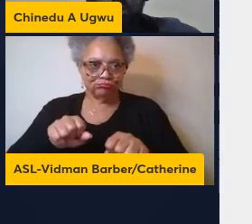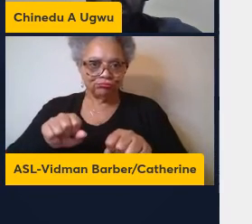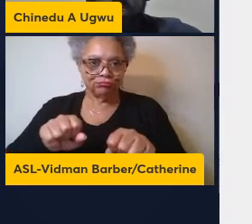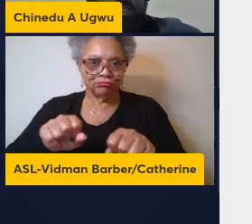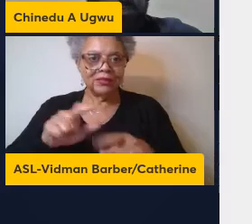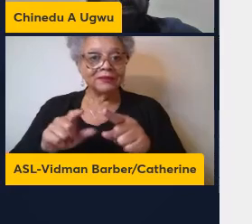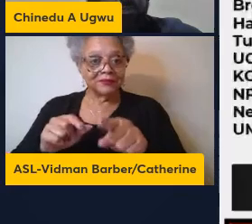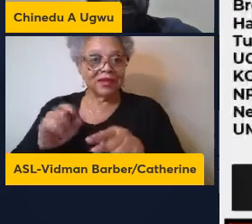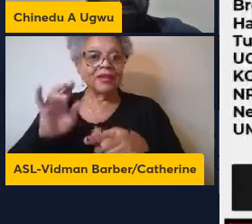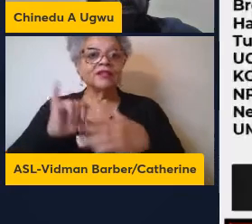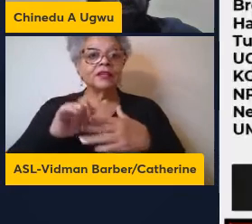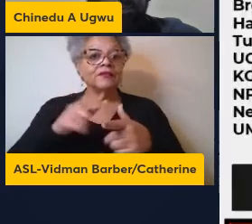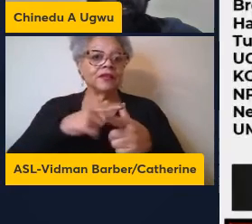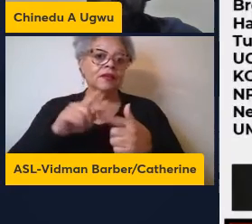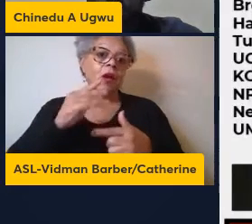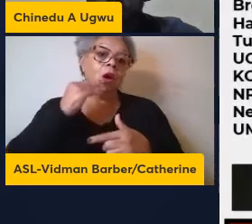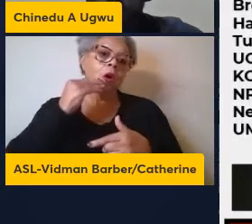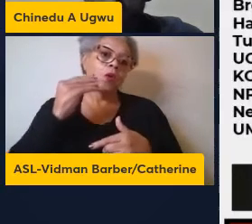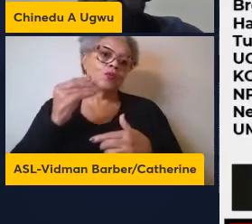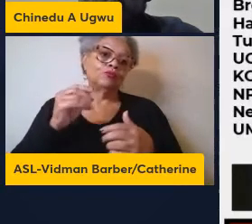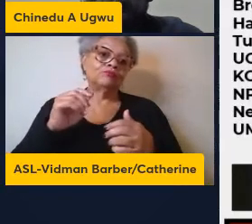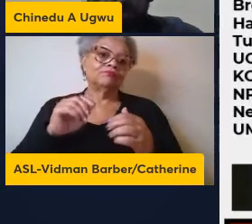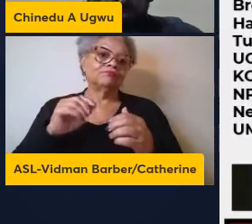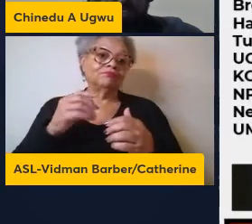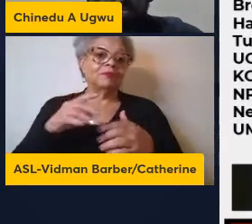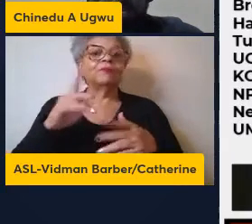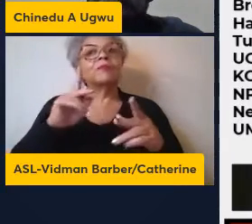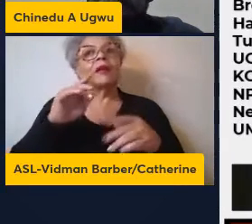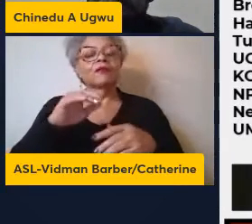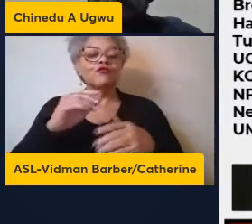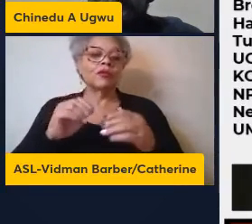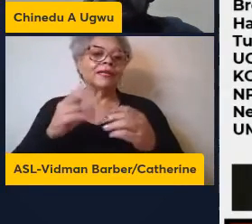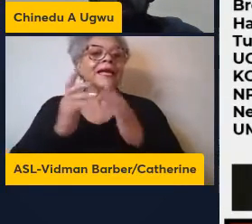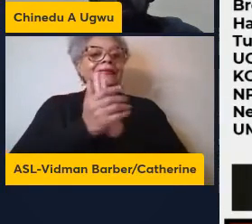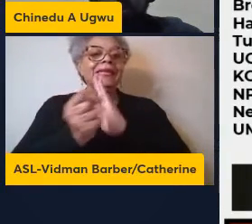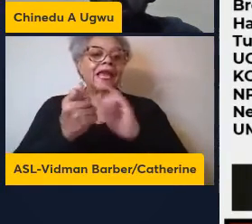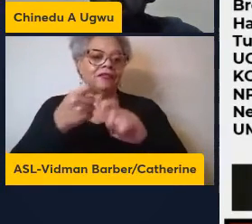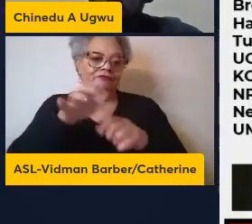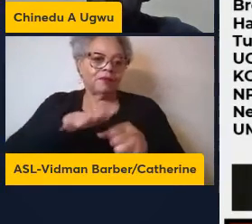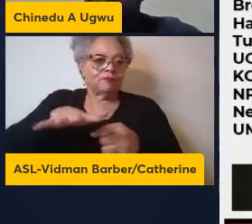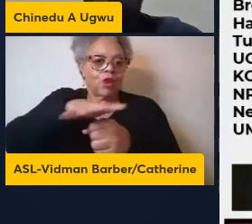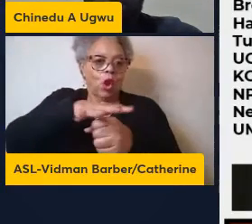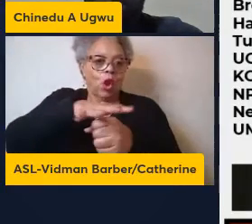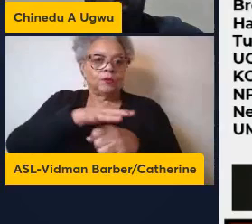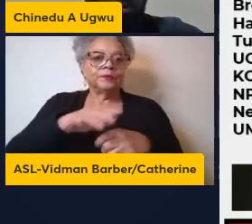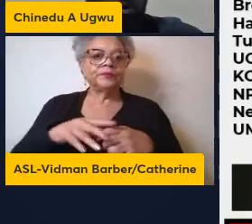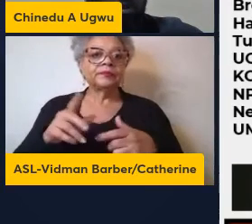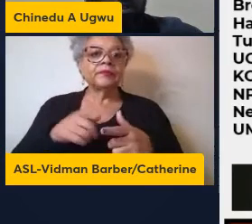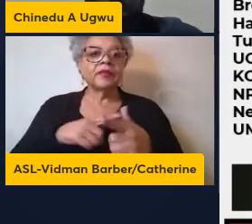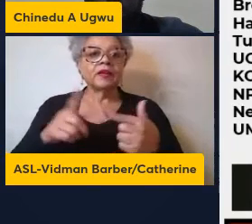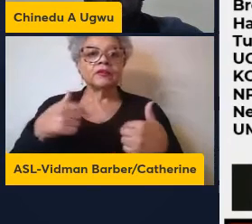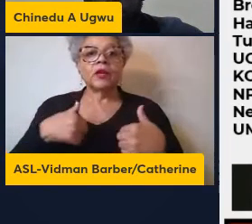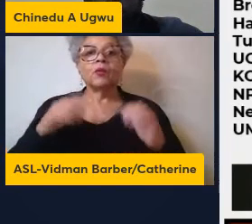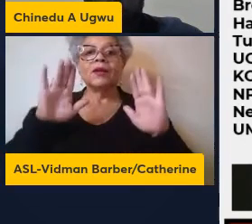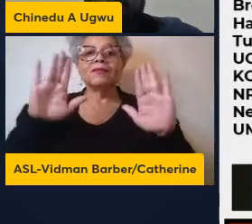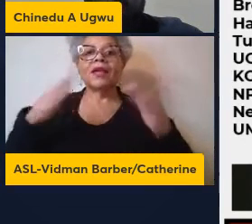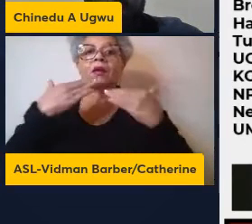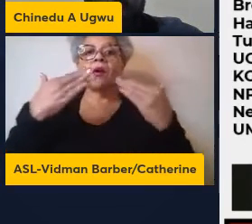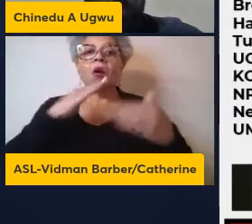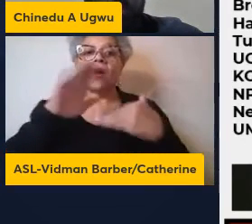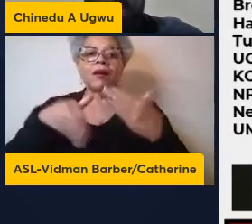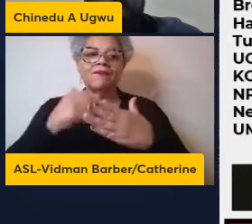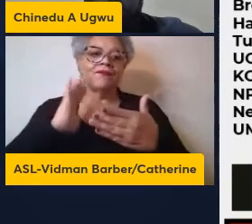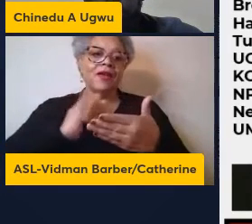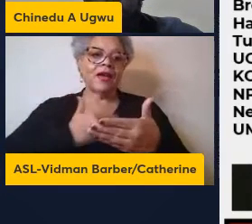homegrown talents. And on this note, I will say a very big, extended appreciation to all our collaborators